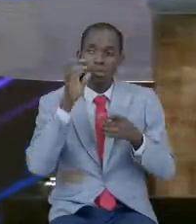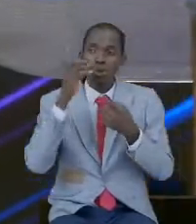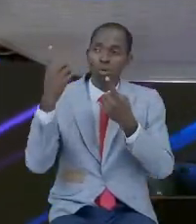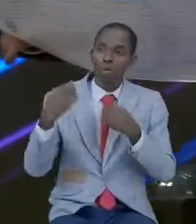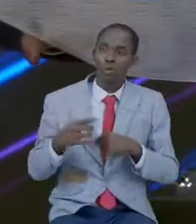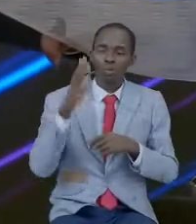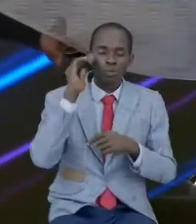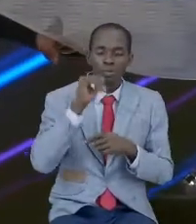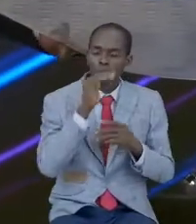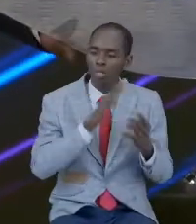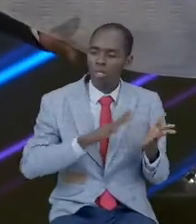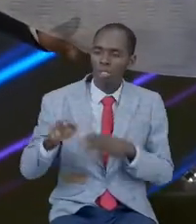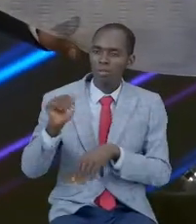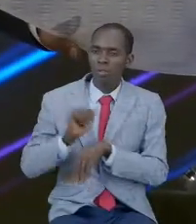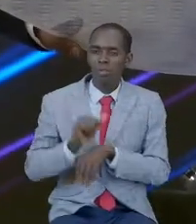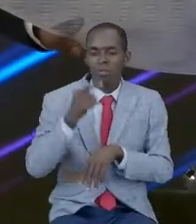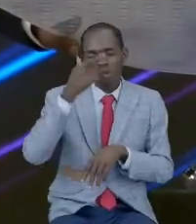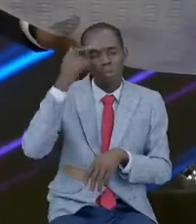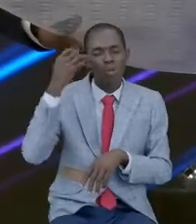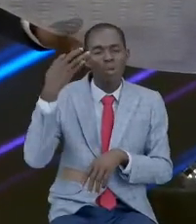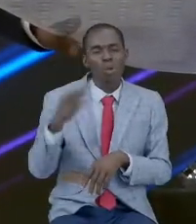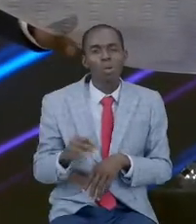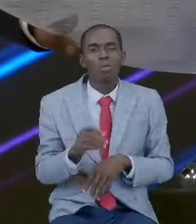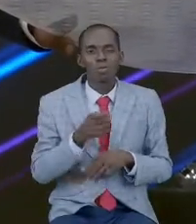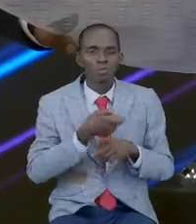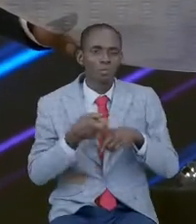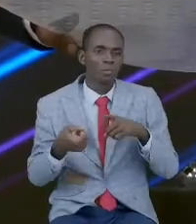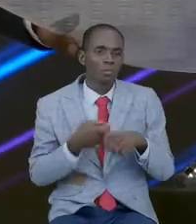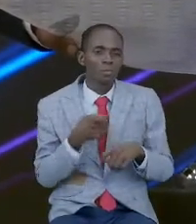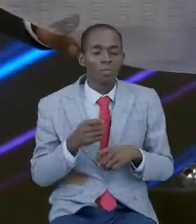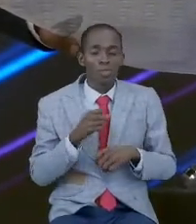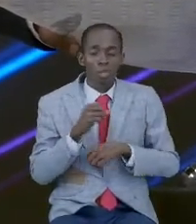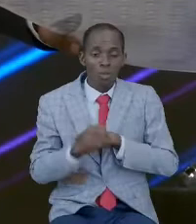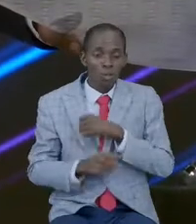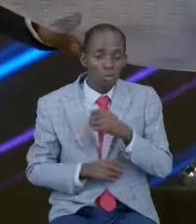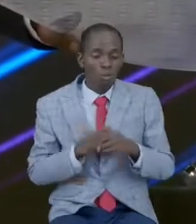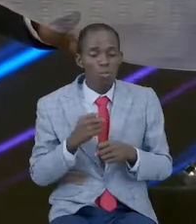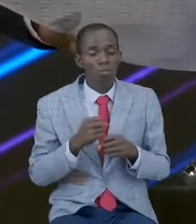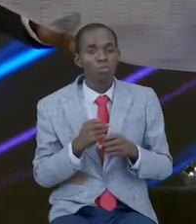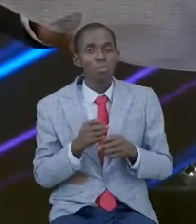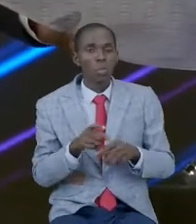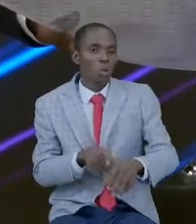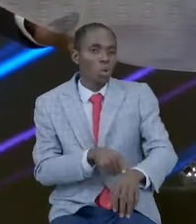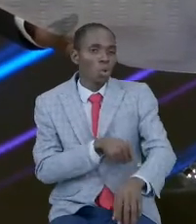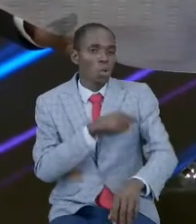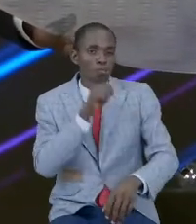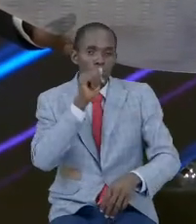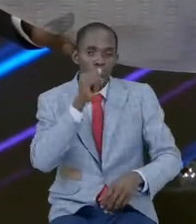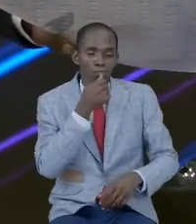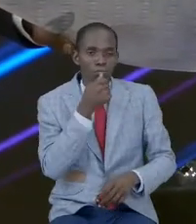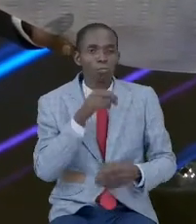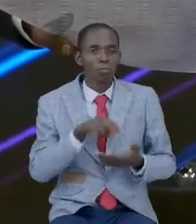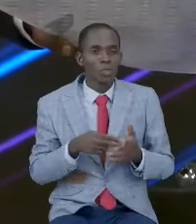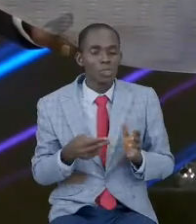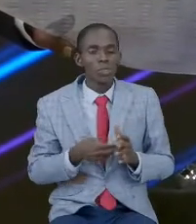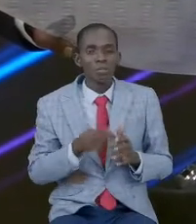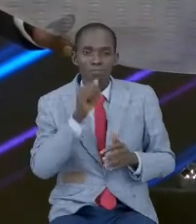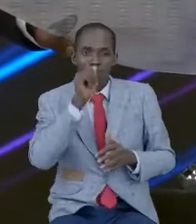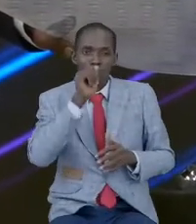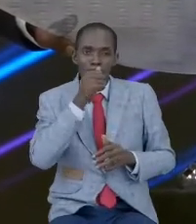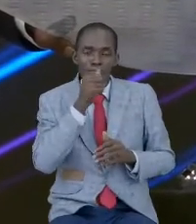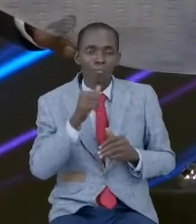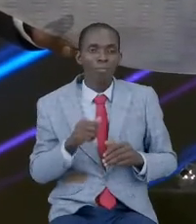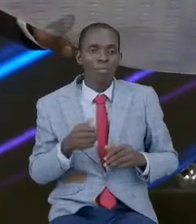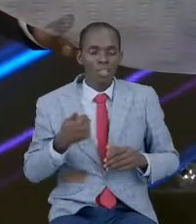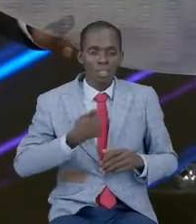ministry because of persecution, long suffering. You'll not abandon earnestly contending for the faith which